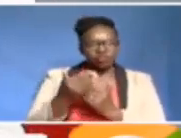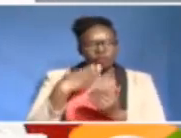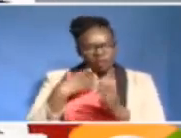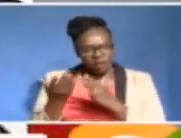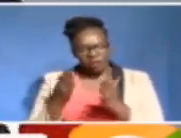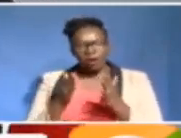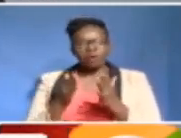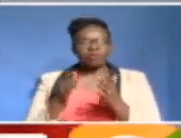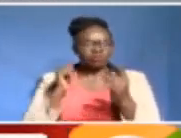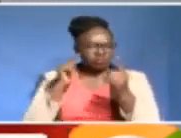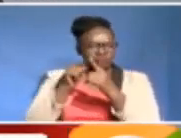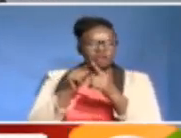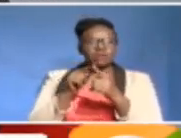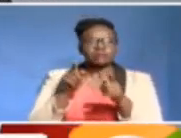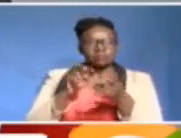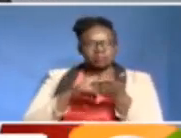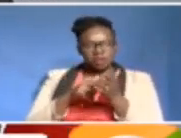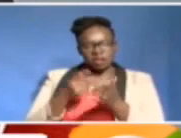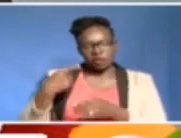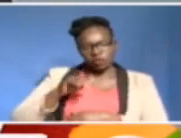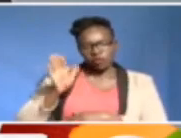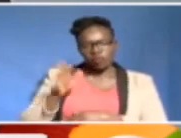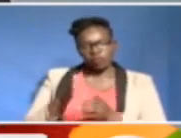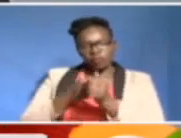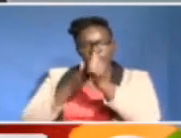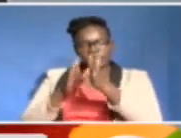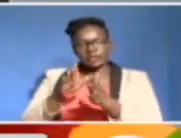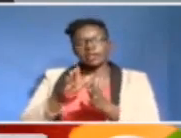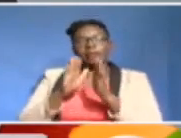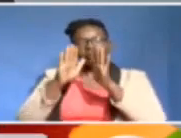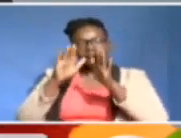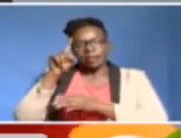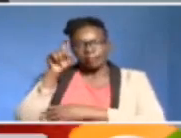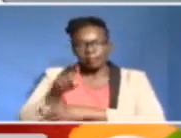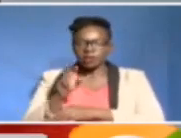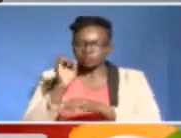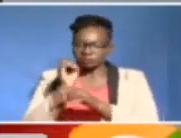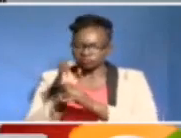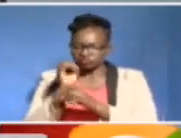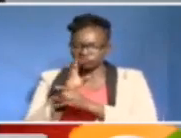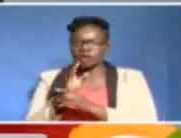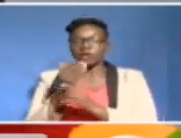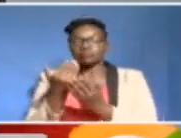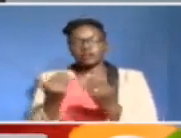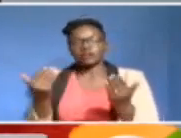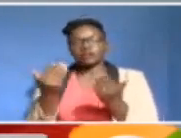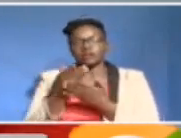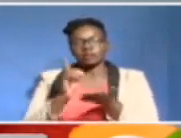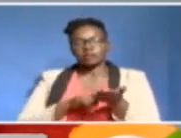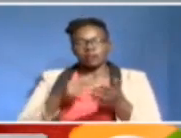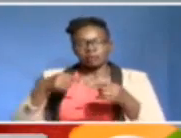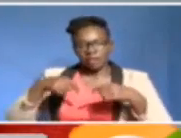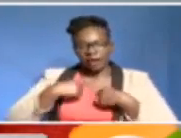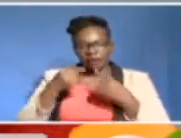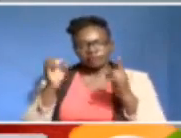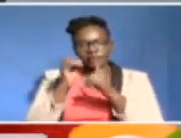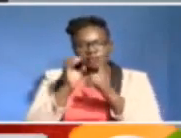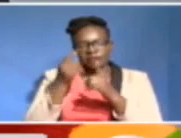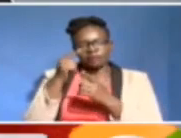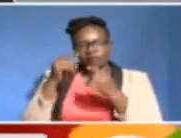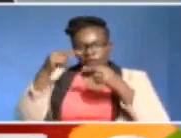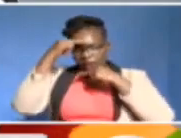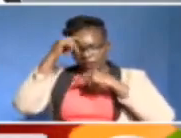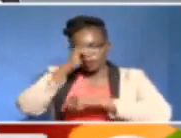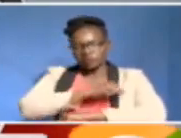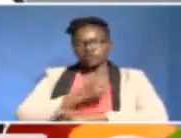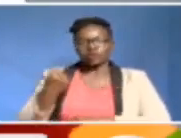I think as women leaders, the challenge is on us to provide a mentorship platform. Mm-hmm. A lot of times I run a program for mentorship, but for high school girls. But the